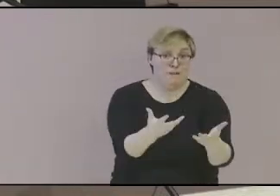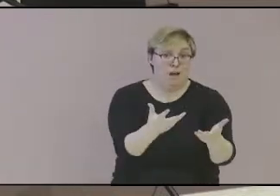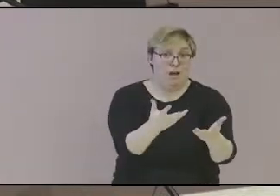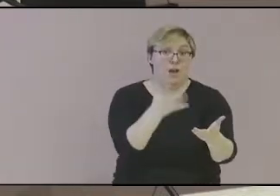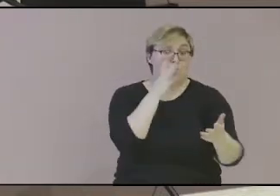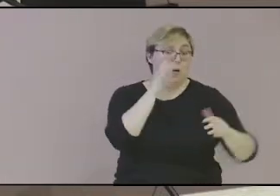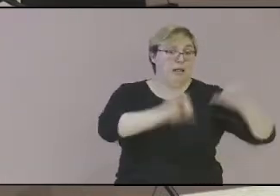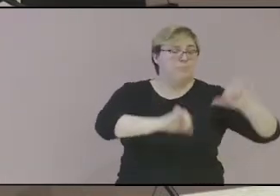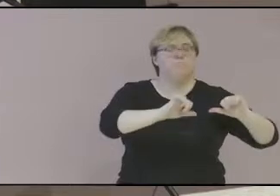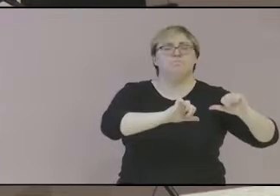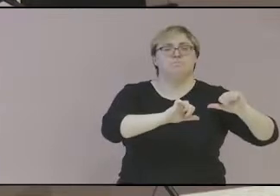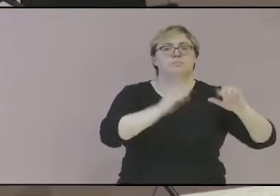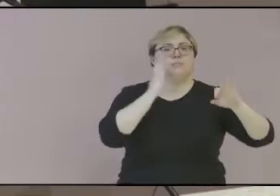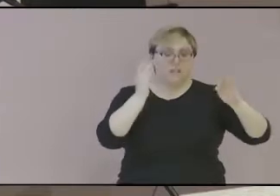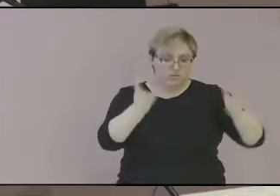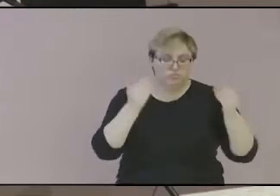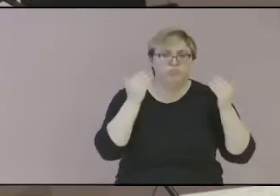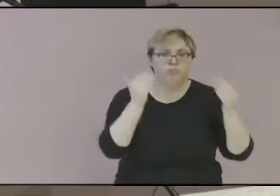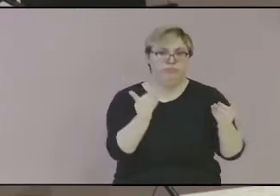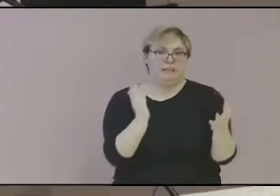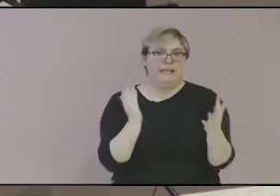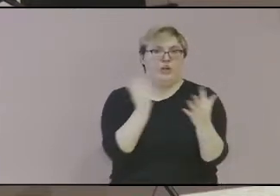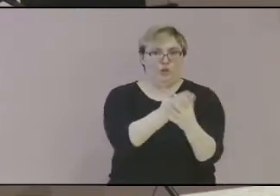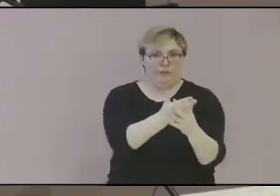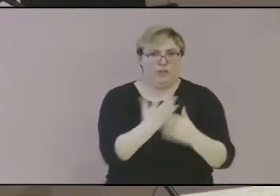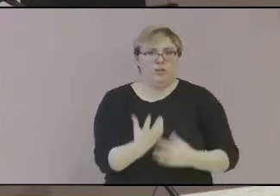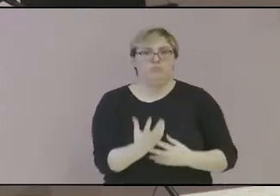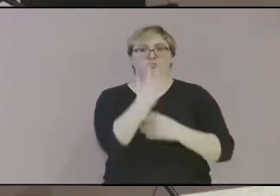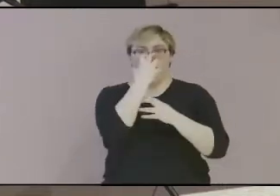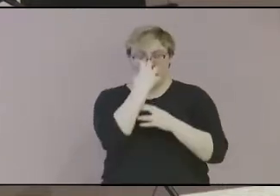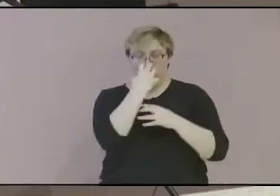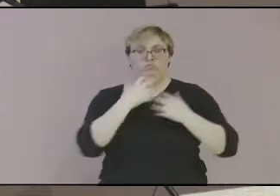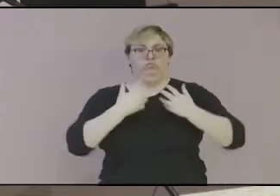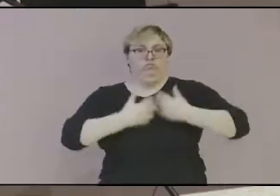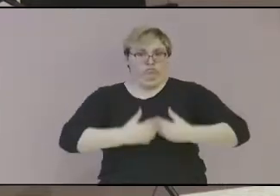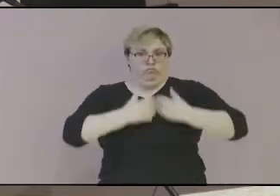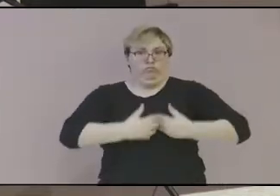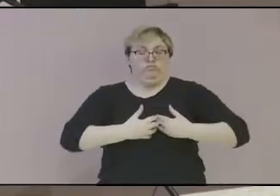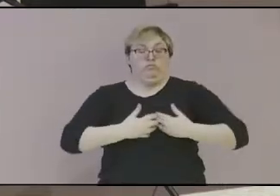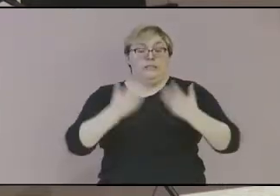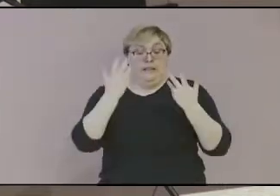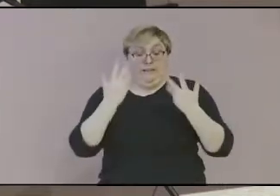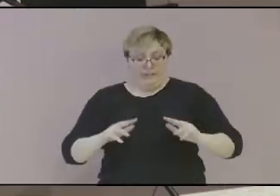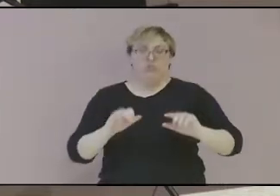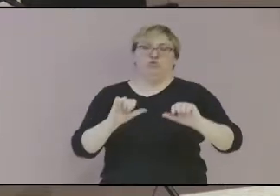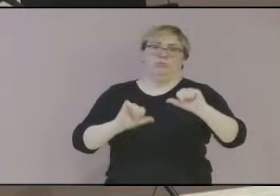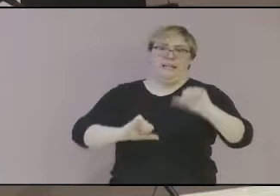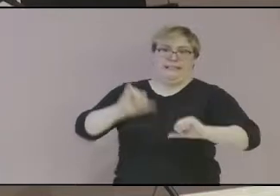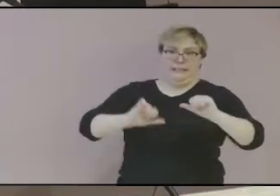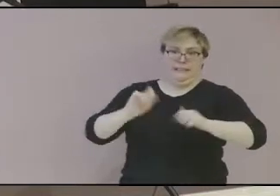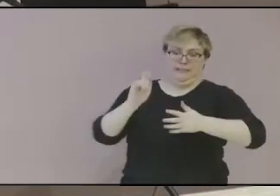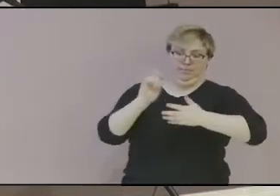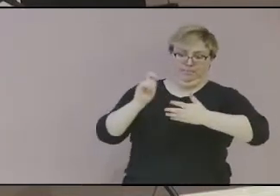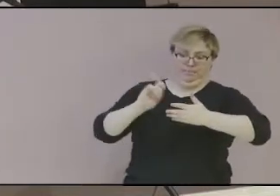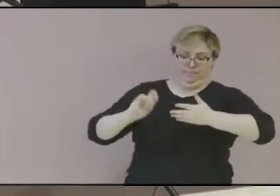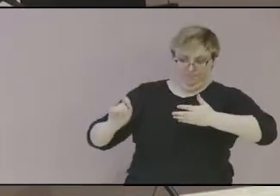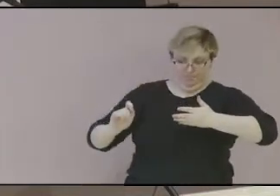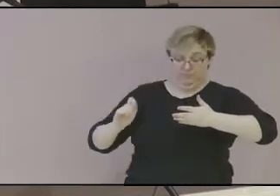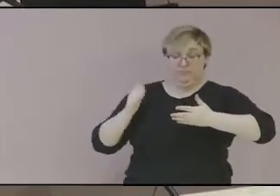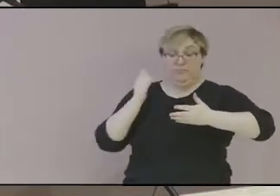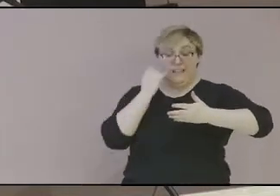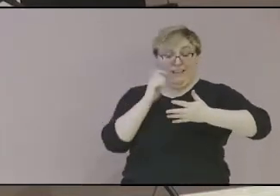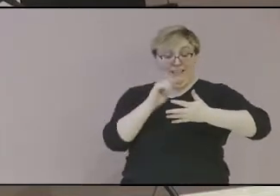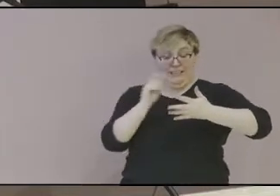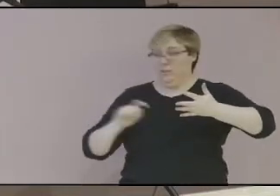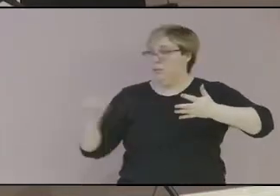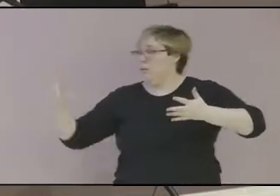certain level would have their ventilators then removed and reallocated to newly arriving patients with better scores. The timing